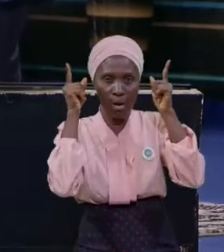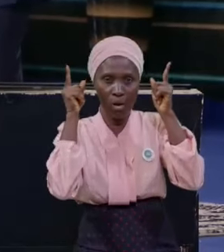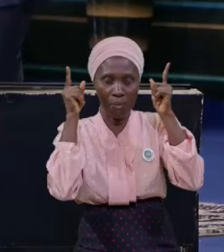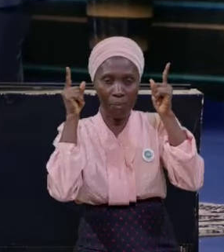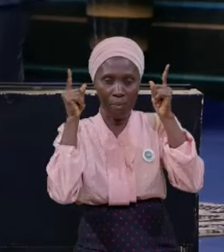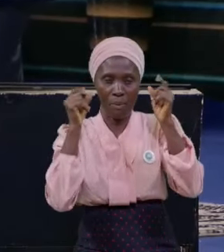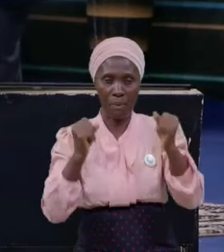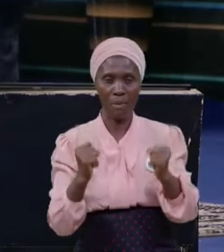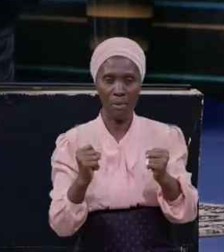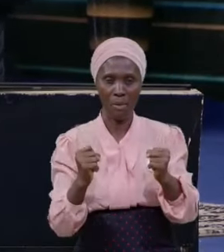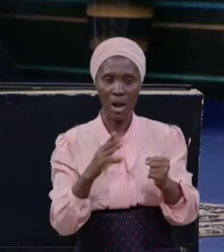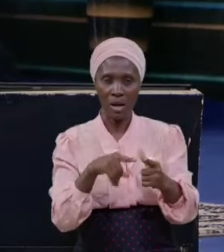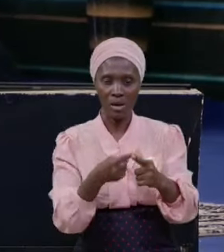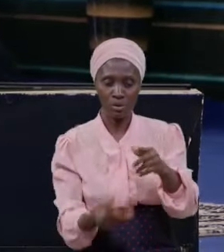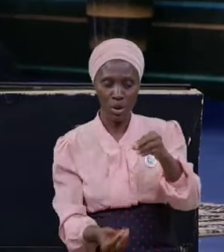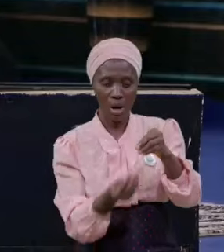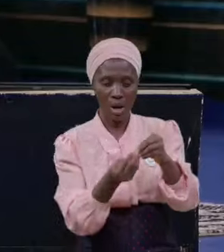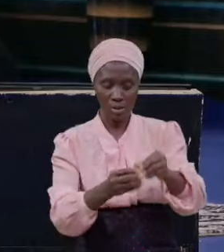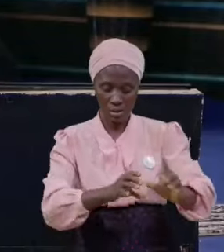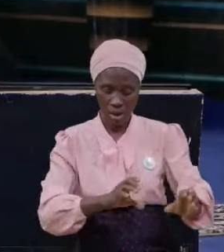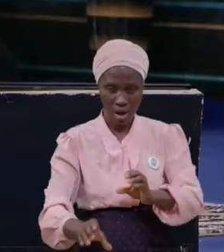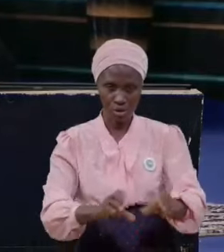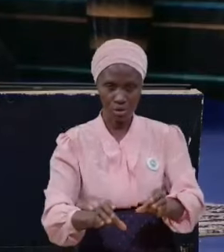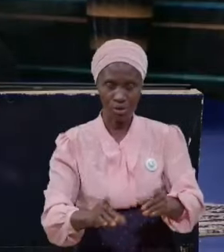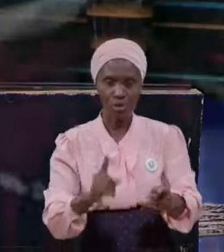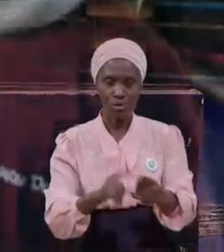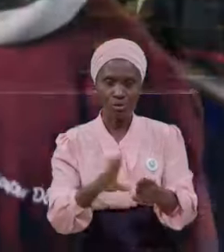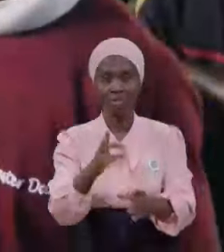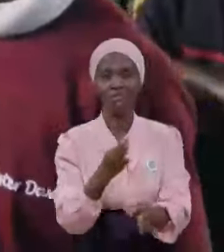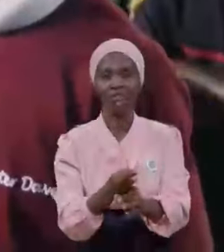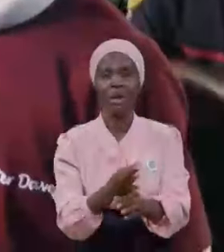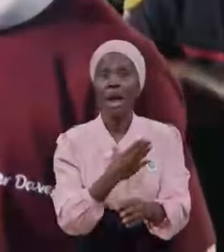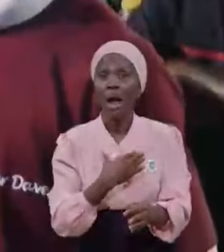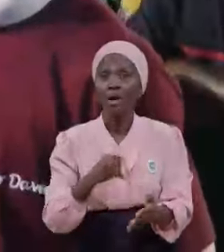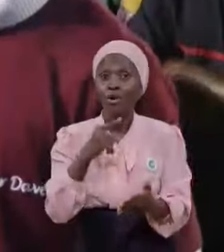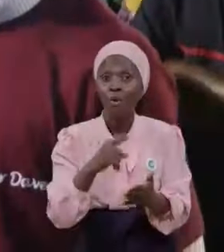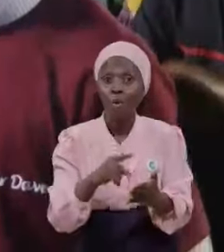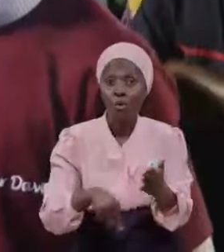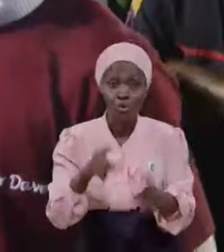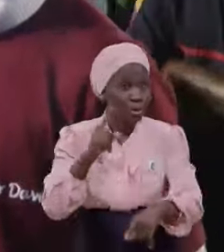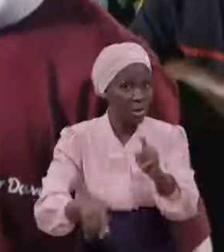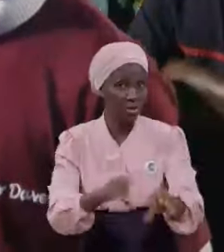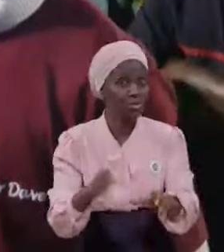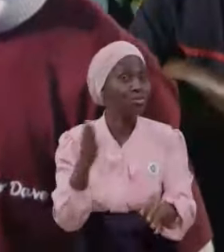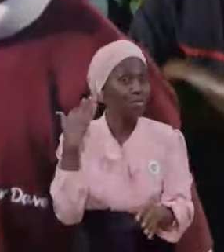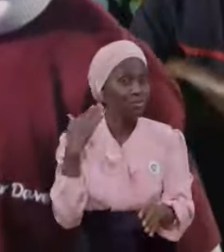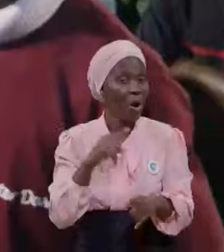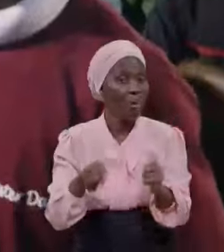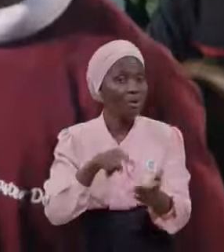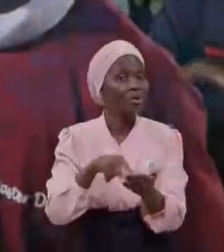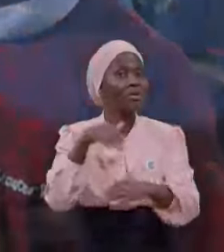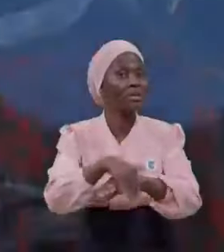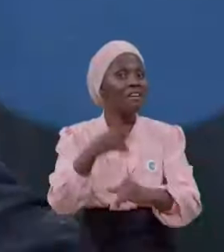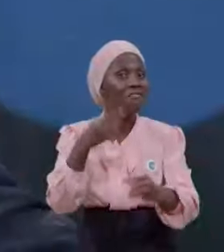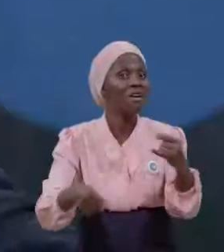you couldn't do before, tonight, final day miracle, you will do it.